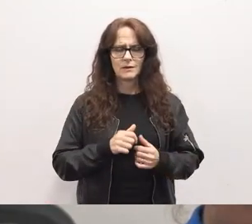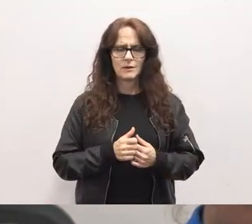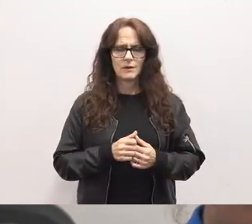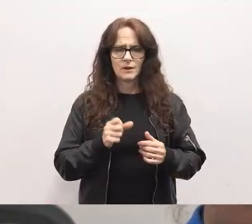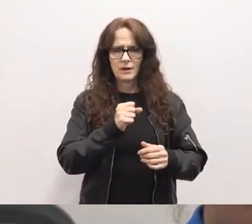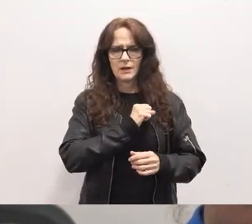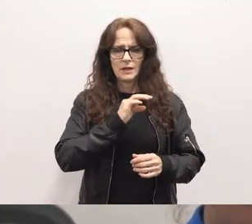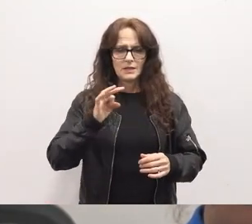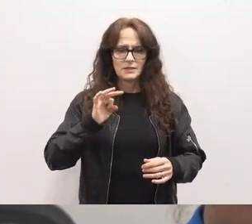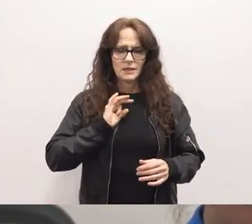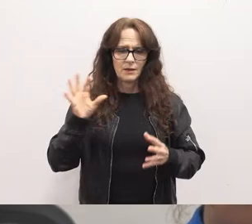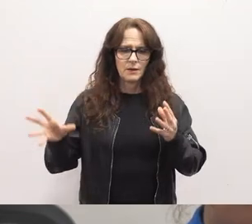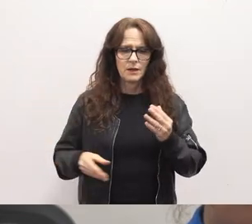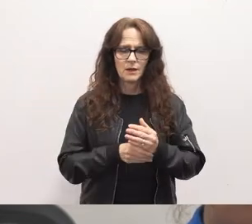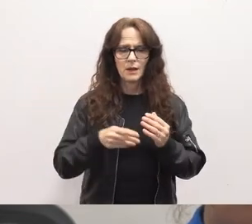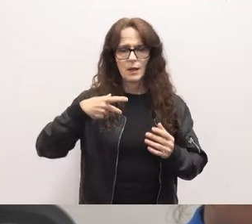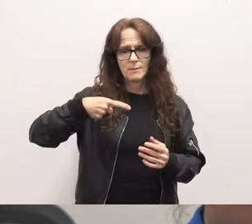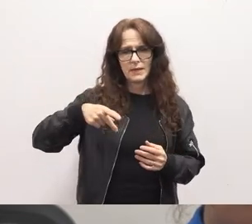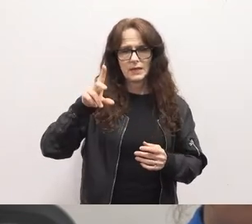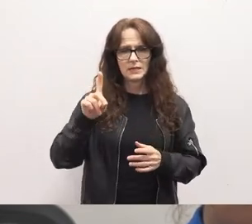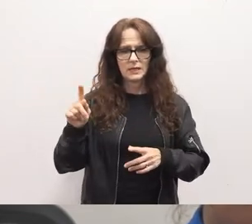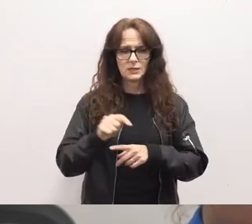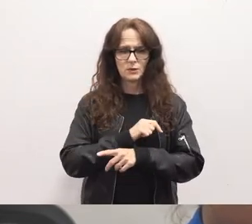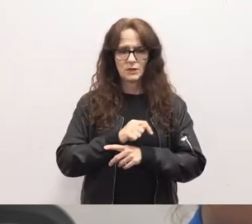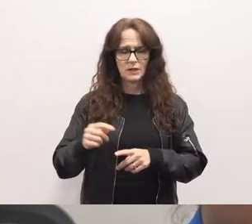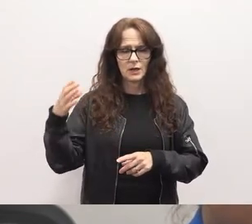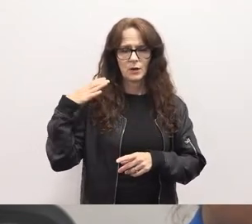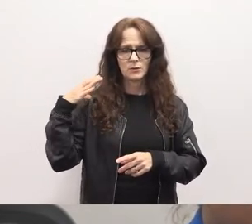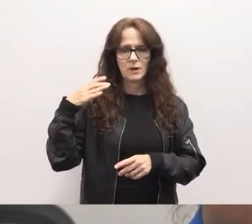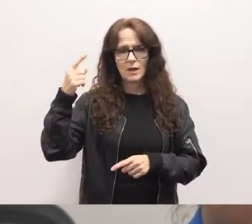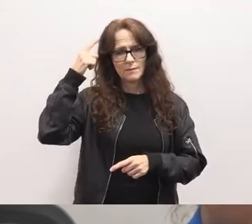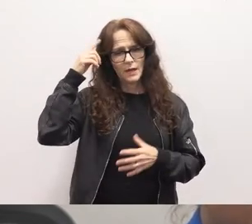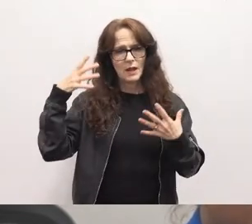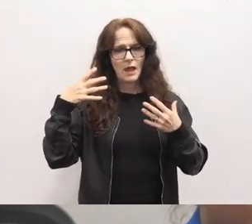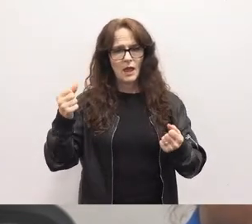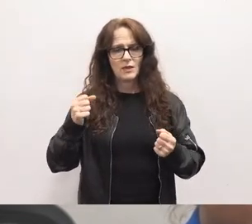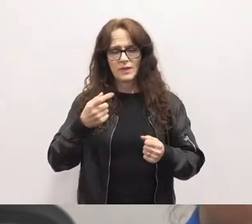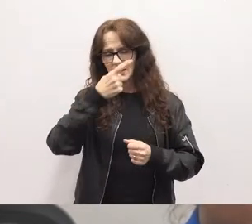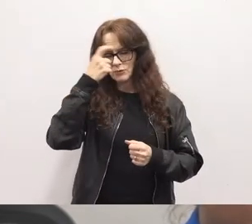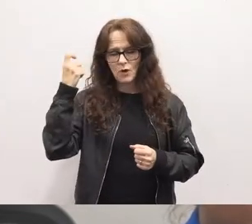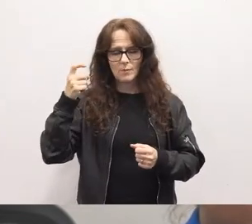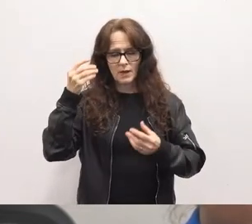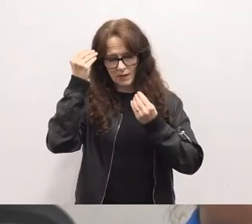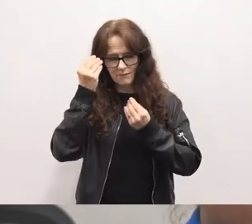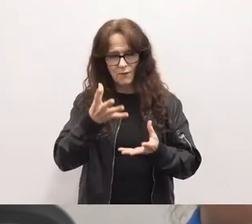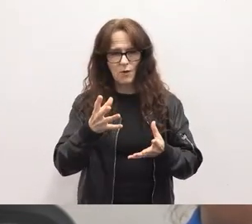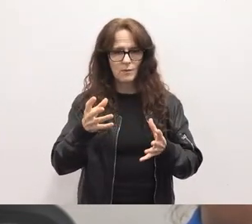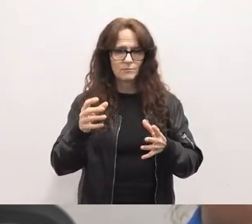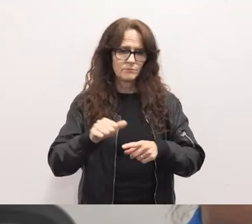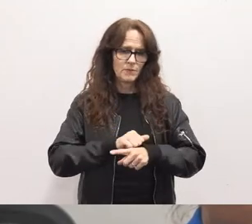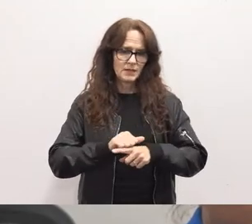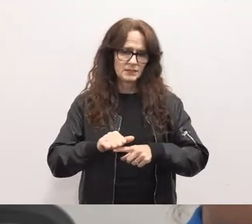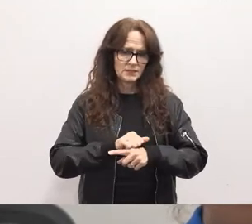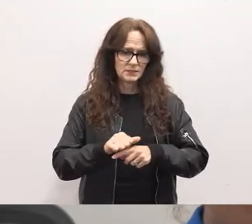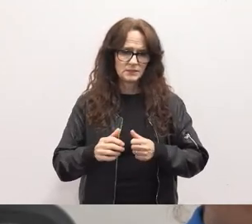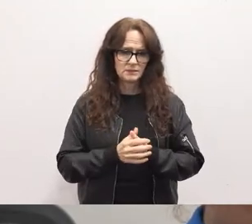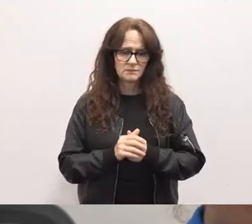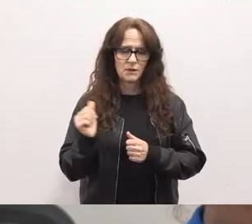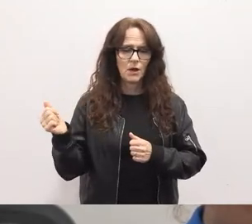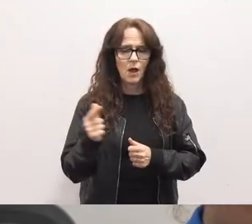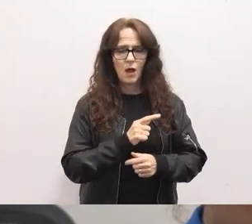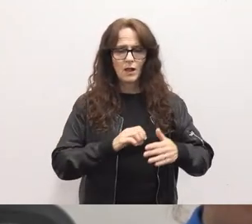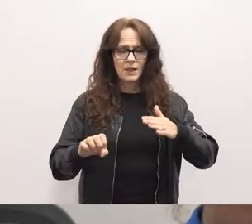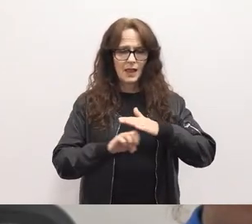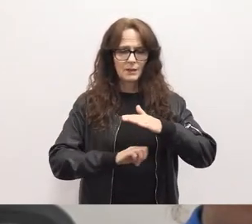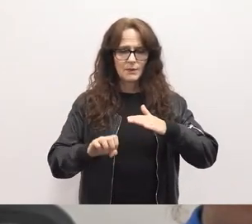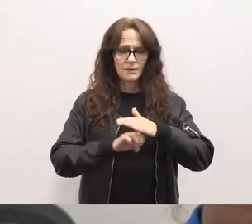need additional professional development training and coaching on mental health and trauma-informed practices. All elementary schools will